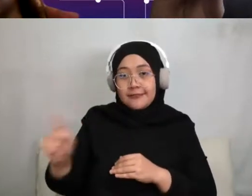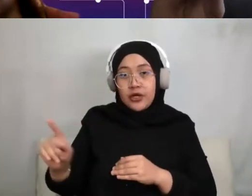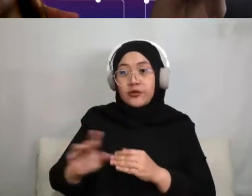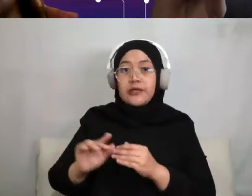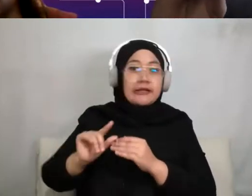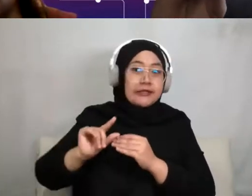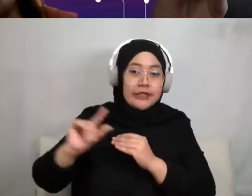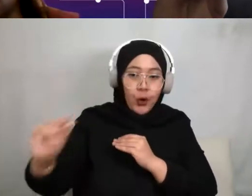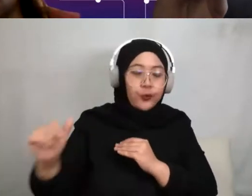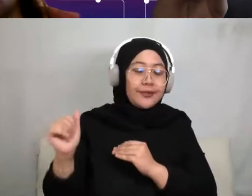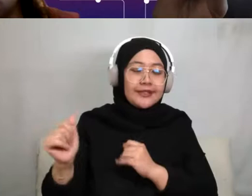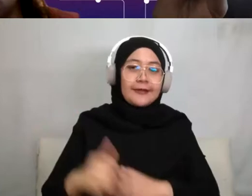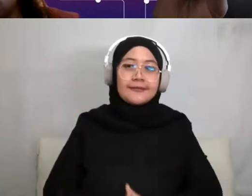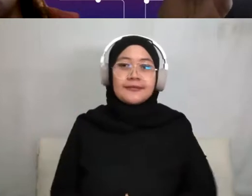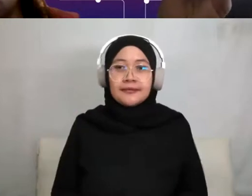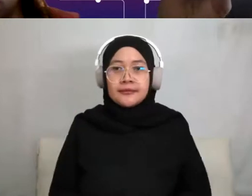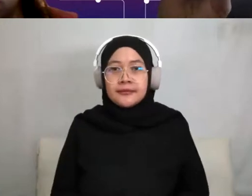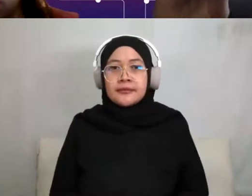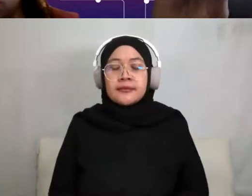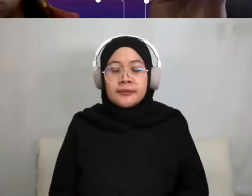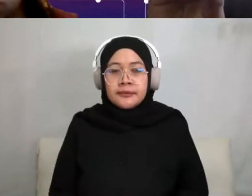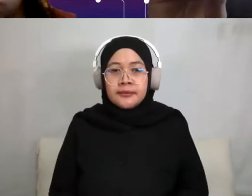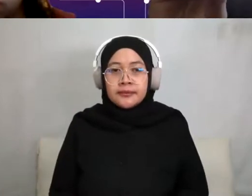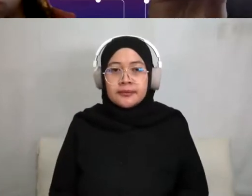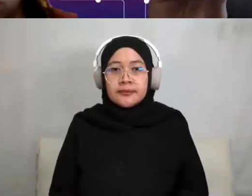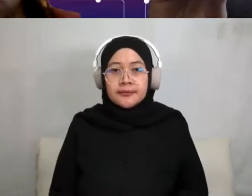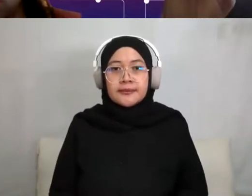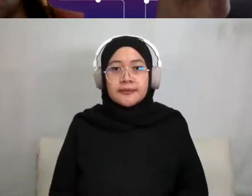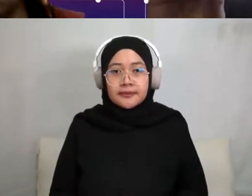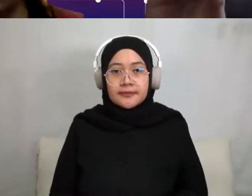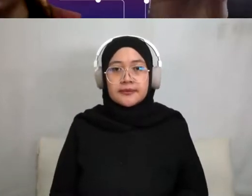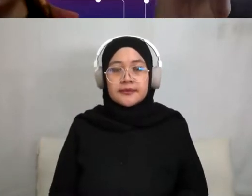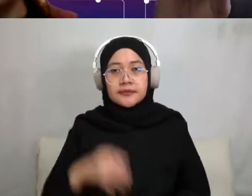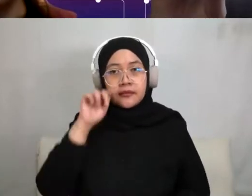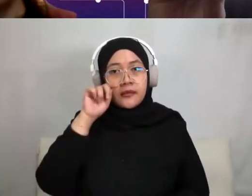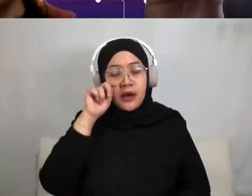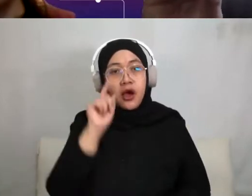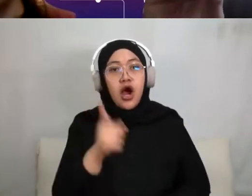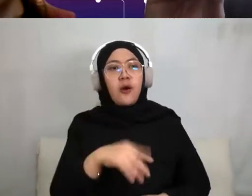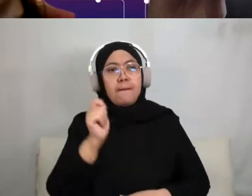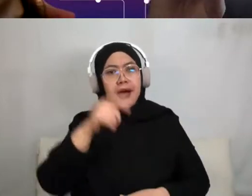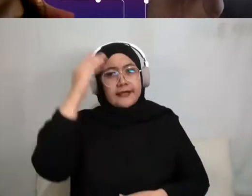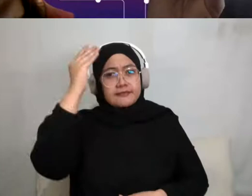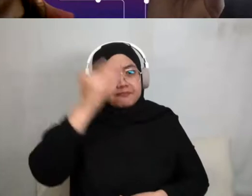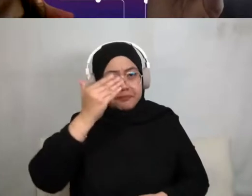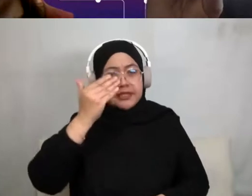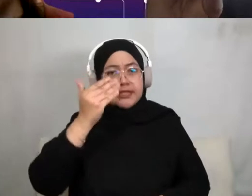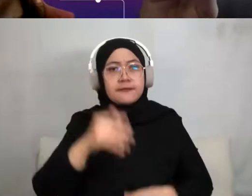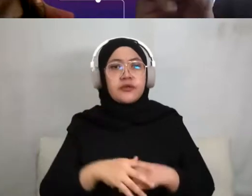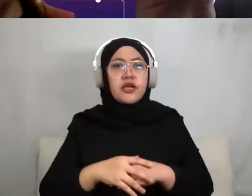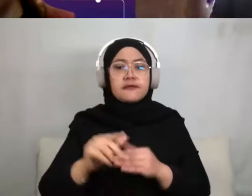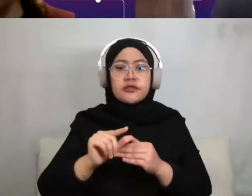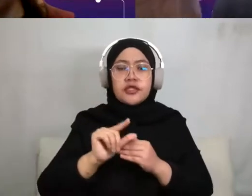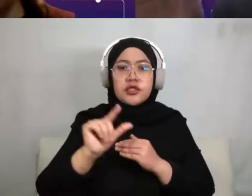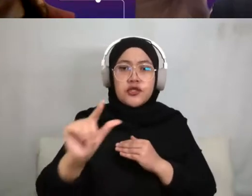met. And if you go with the longer range buses, you don't need to provide input power supply in